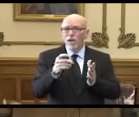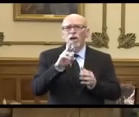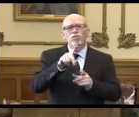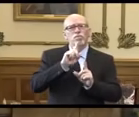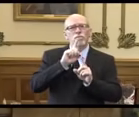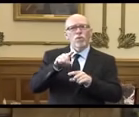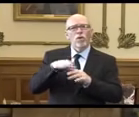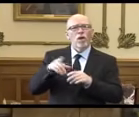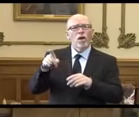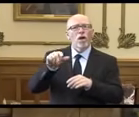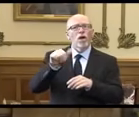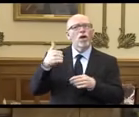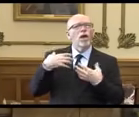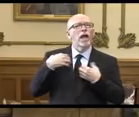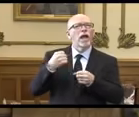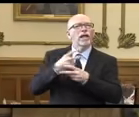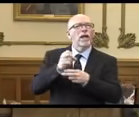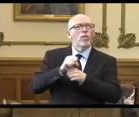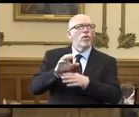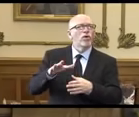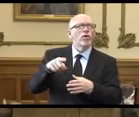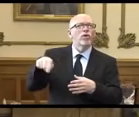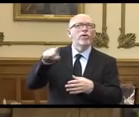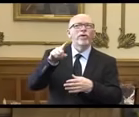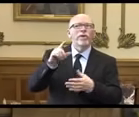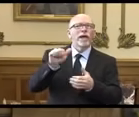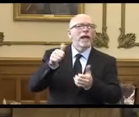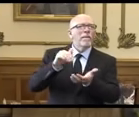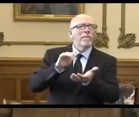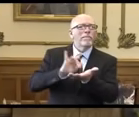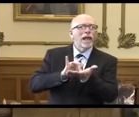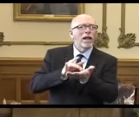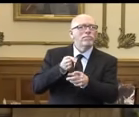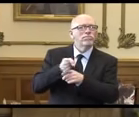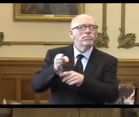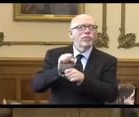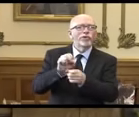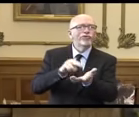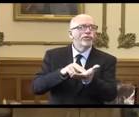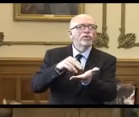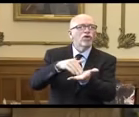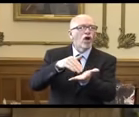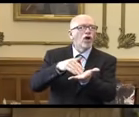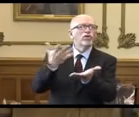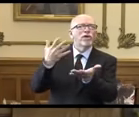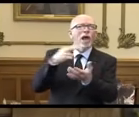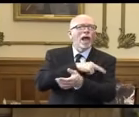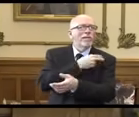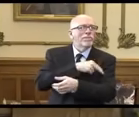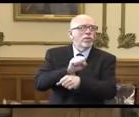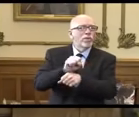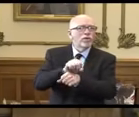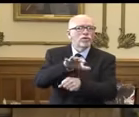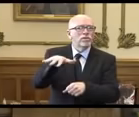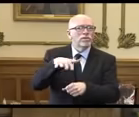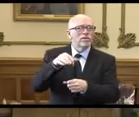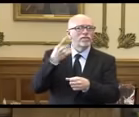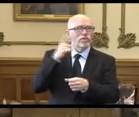on other healthcare workers, medical types, nurses, doctors, hospital types on